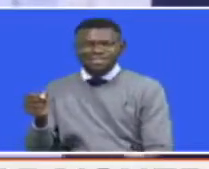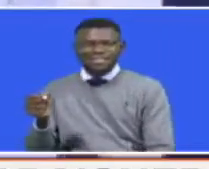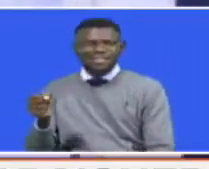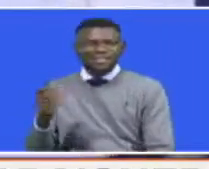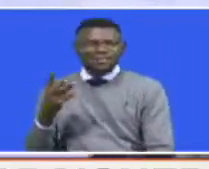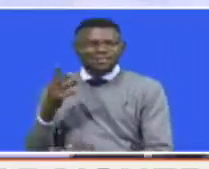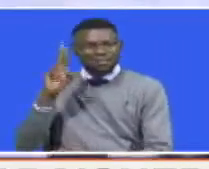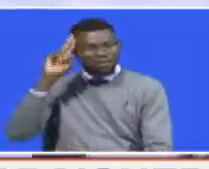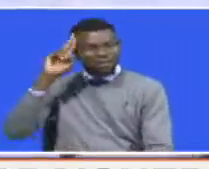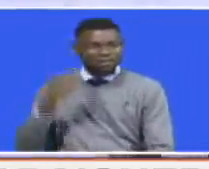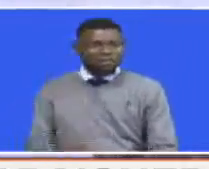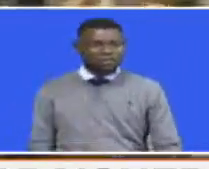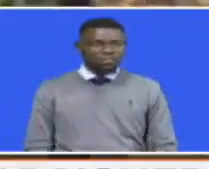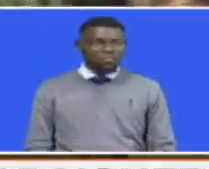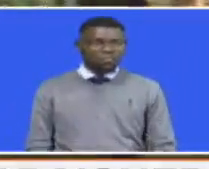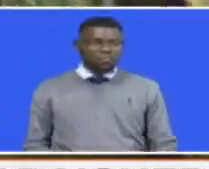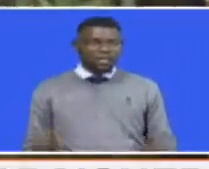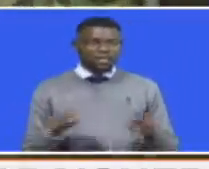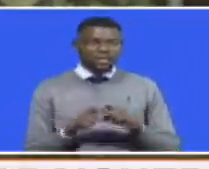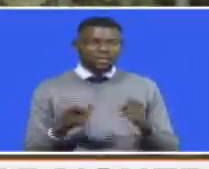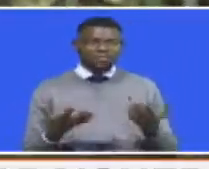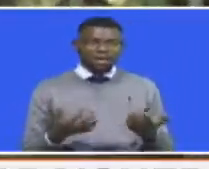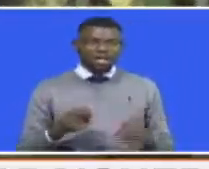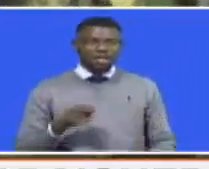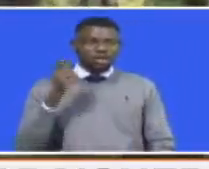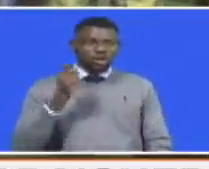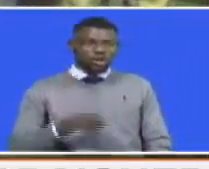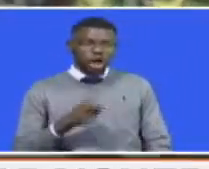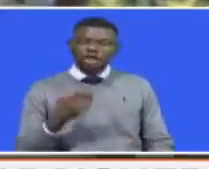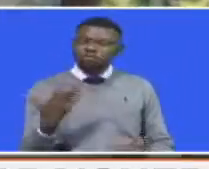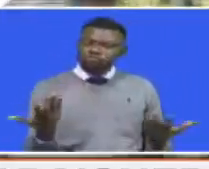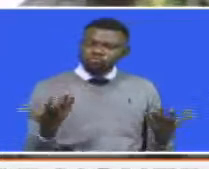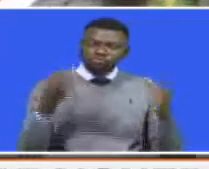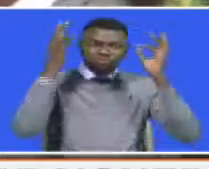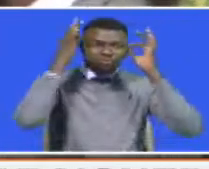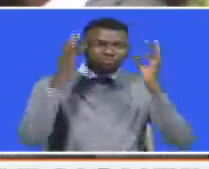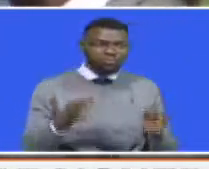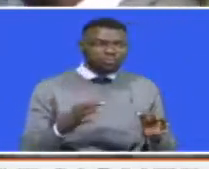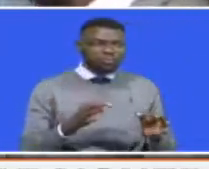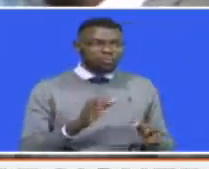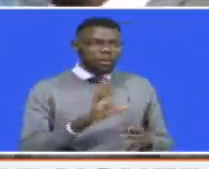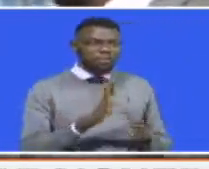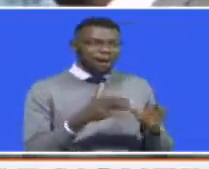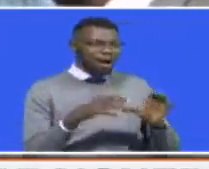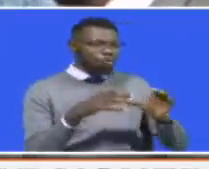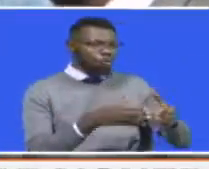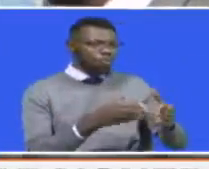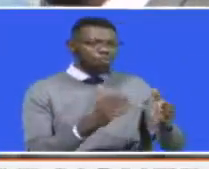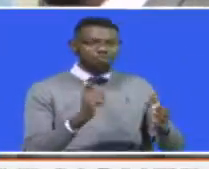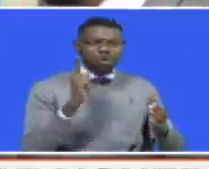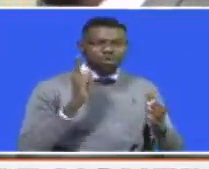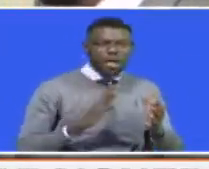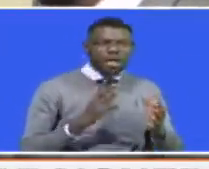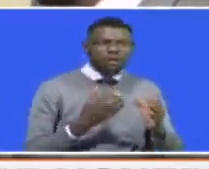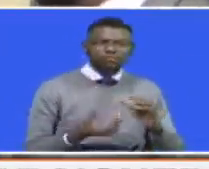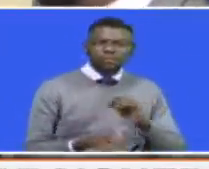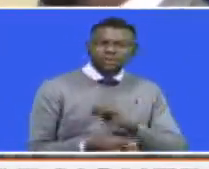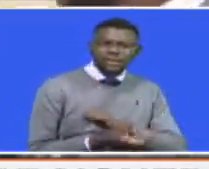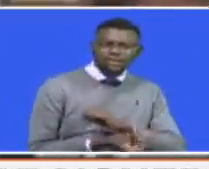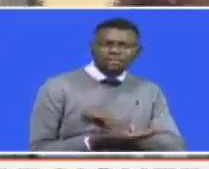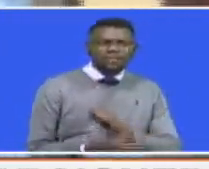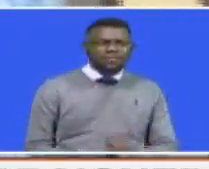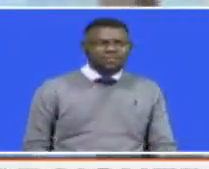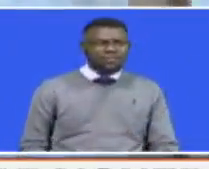9:46. The hour of reckoning came with few arguments, especially from his new team lawyers that now